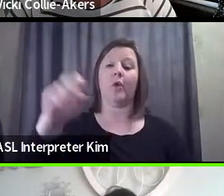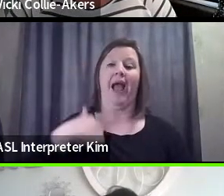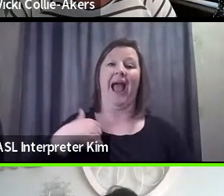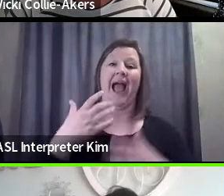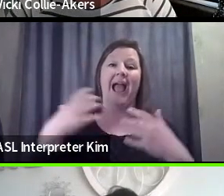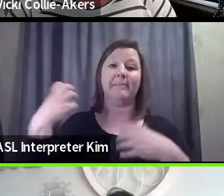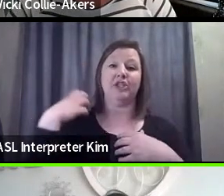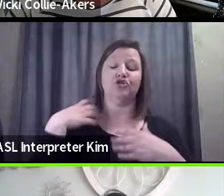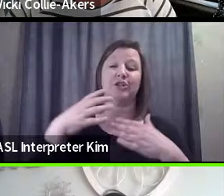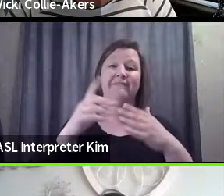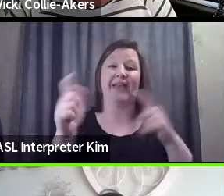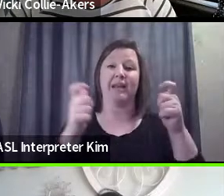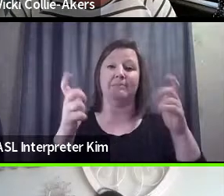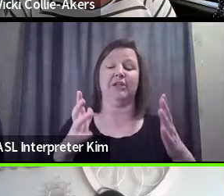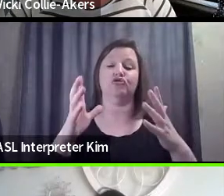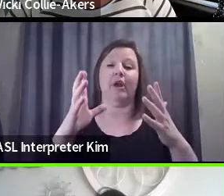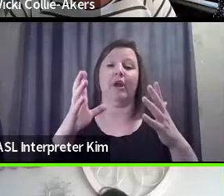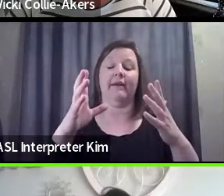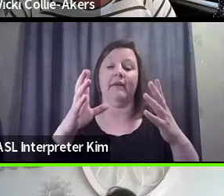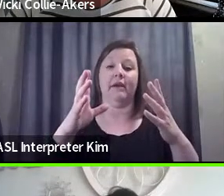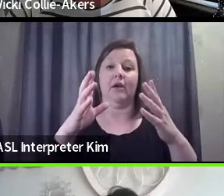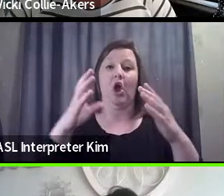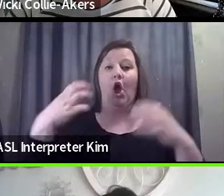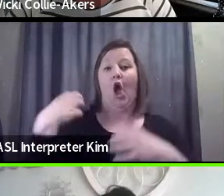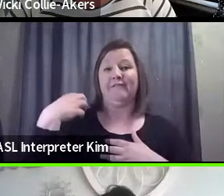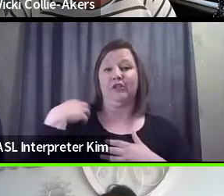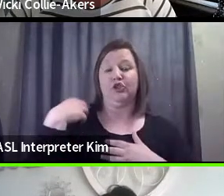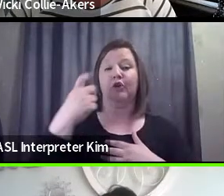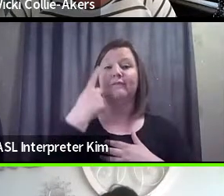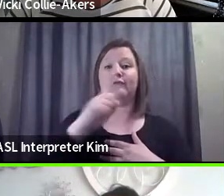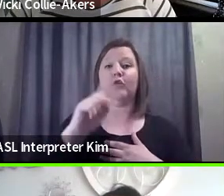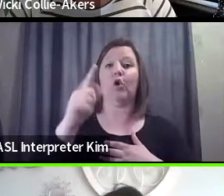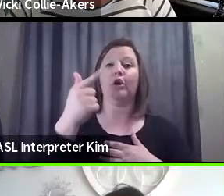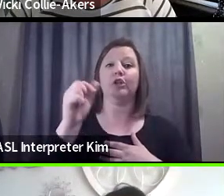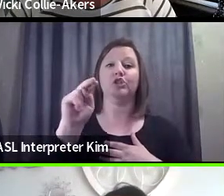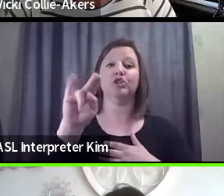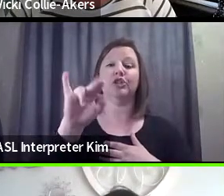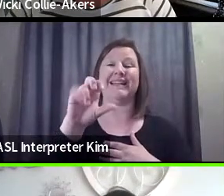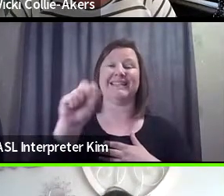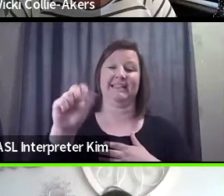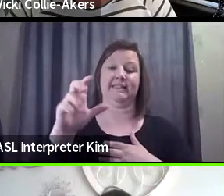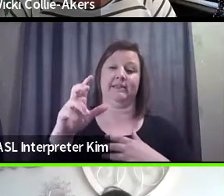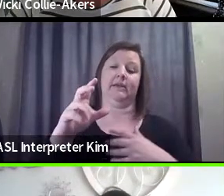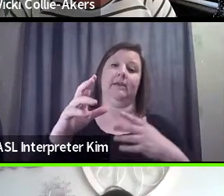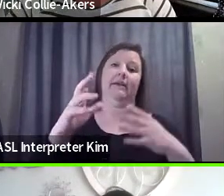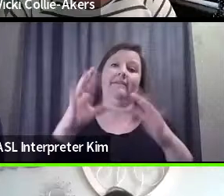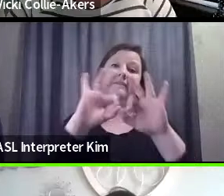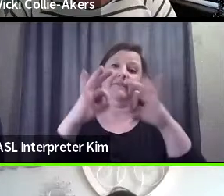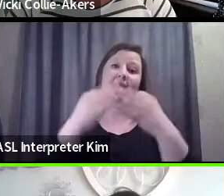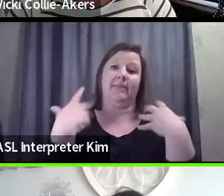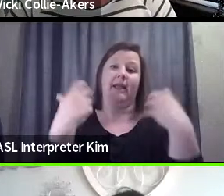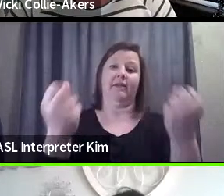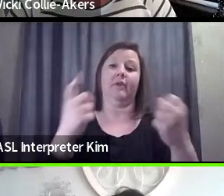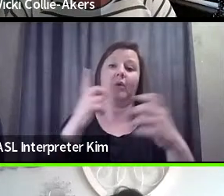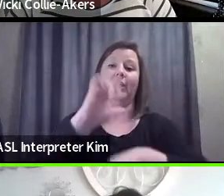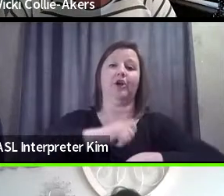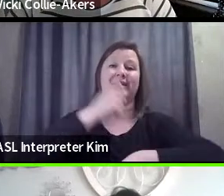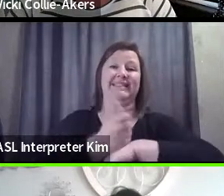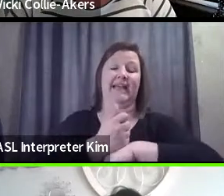Administrative Officer for Genesis Family Health. We are a federal qualified health center in Western